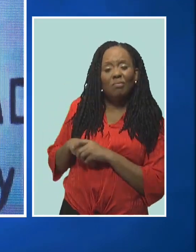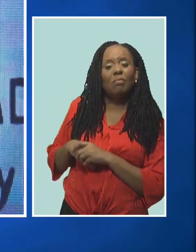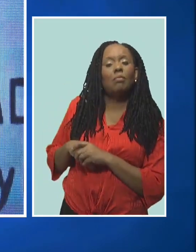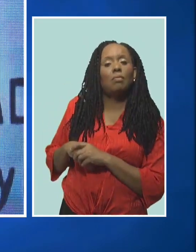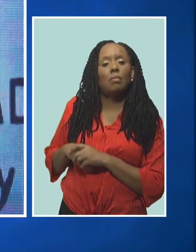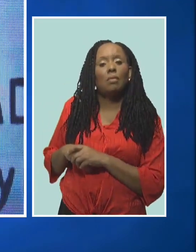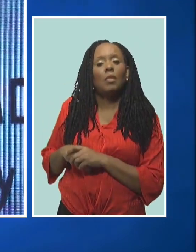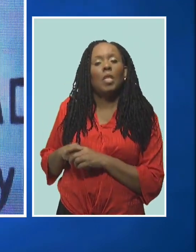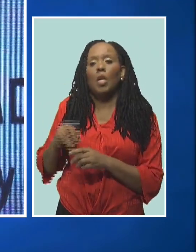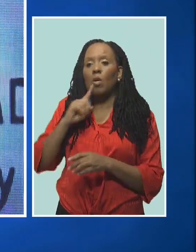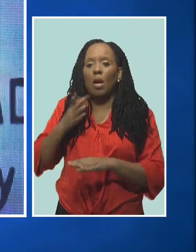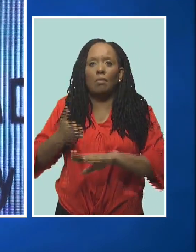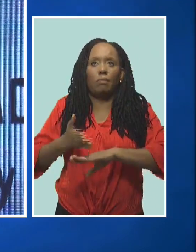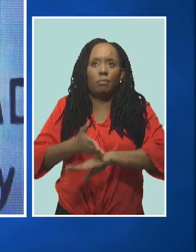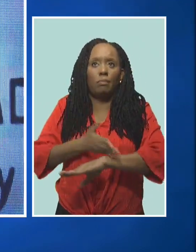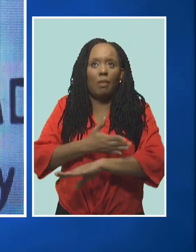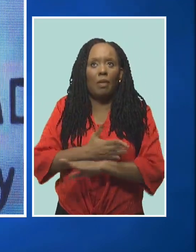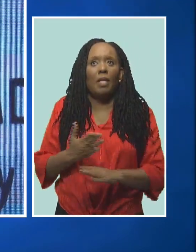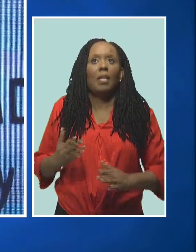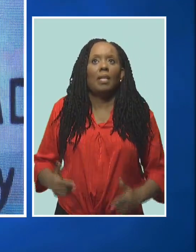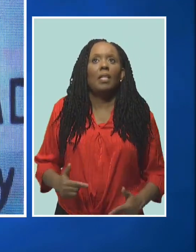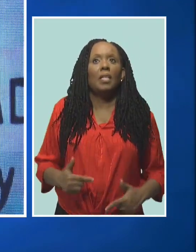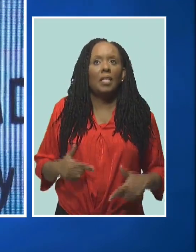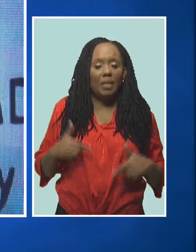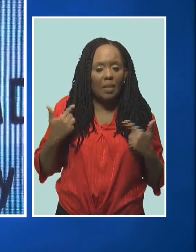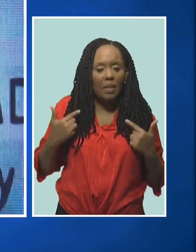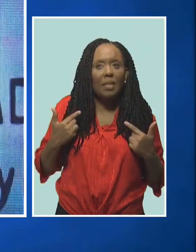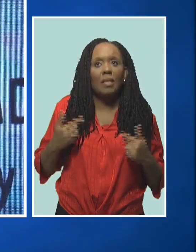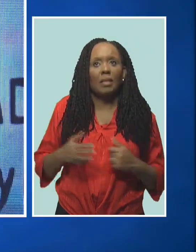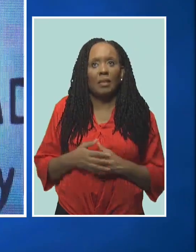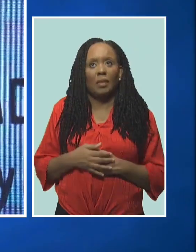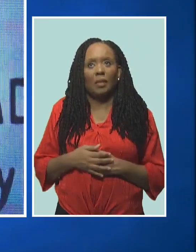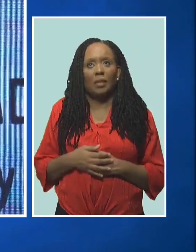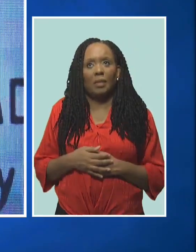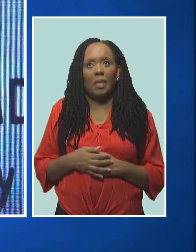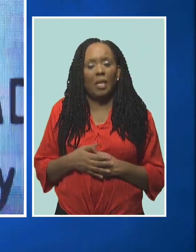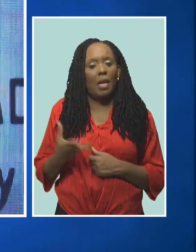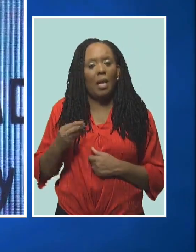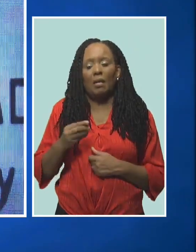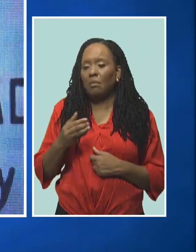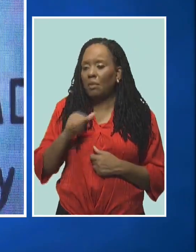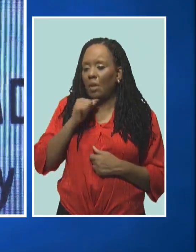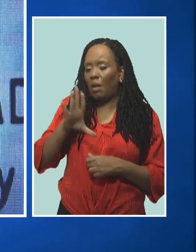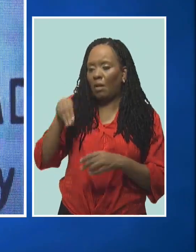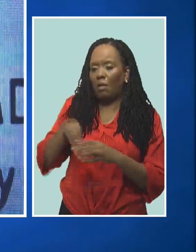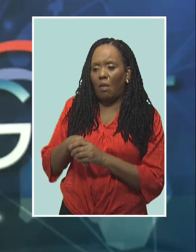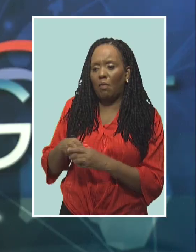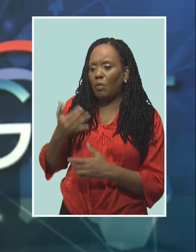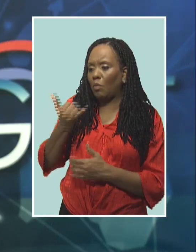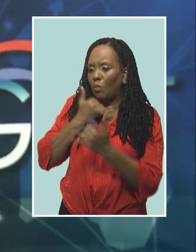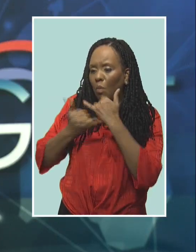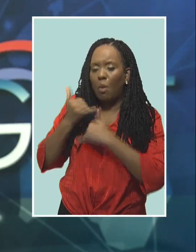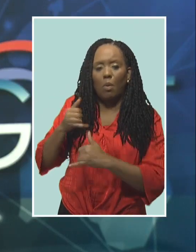road to Damascus, as opposed to turning right where those few are going.